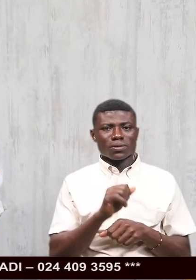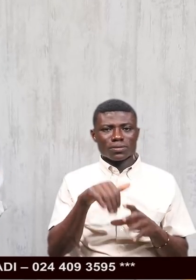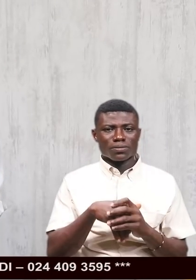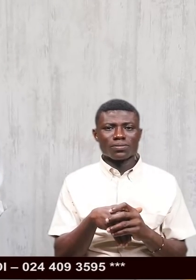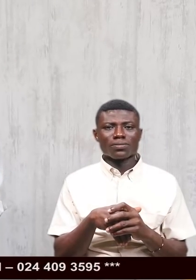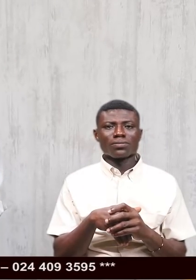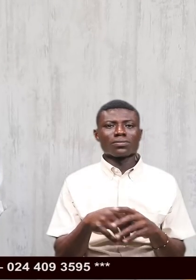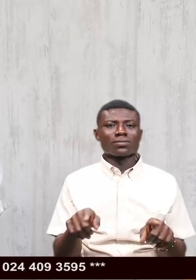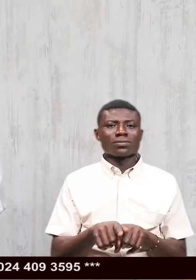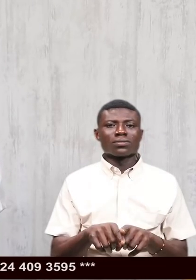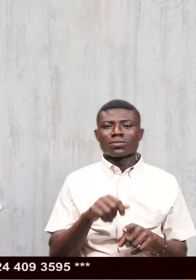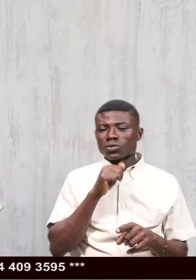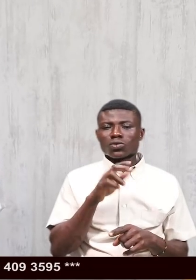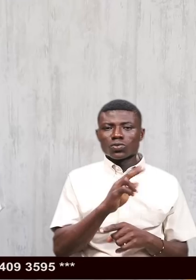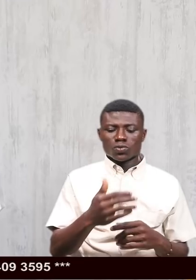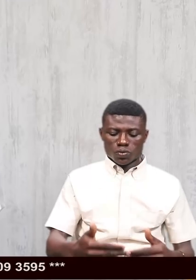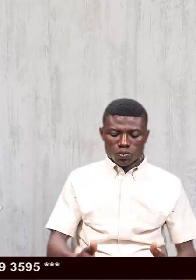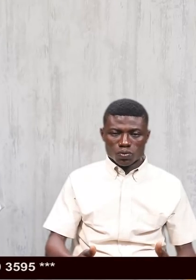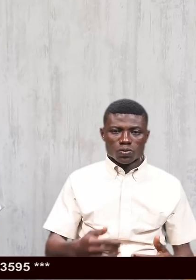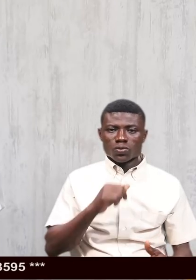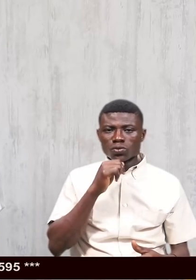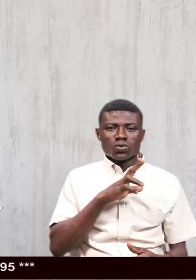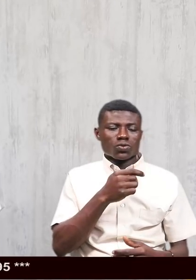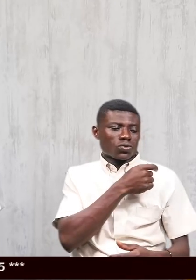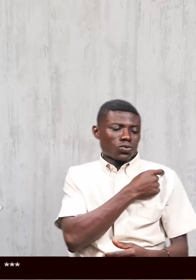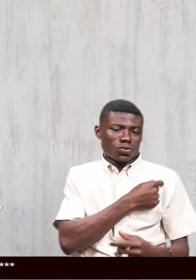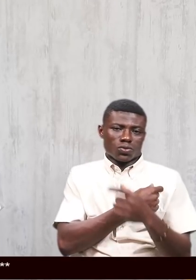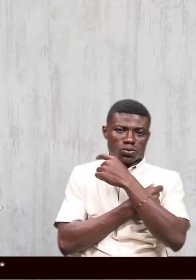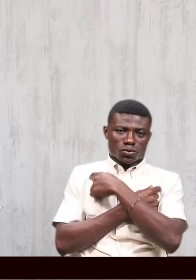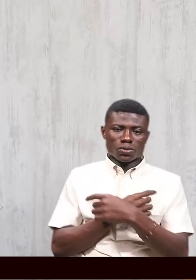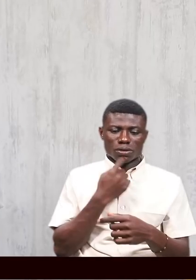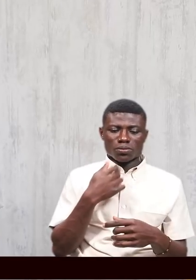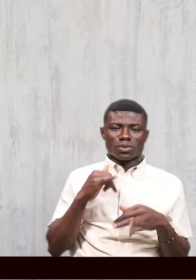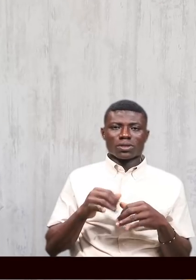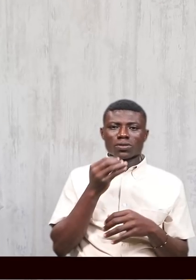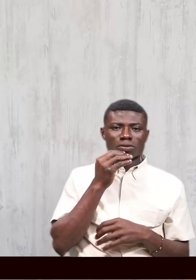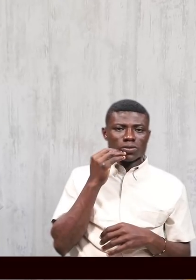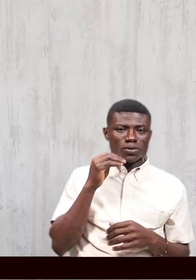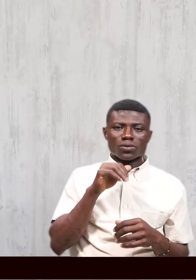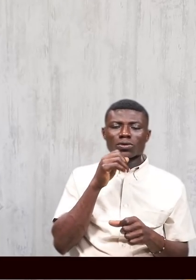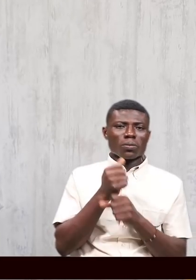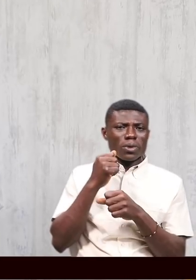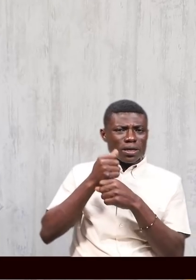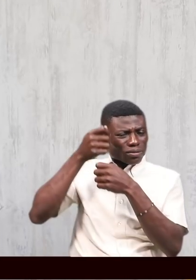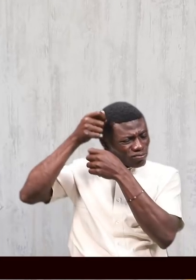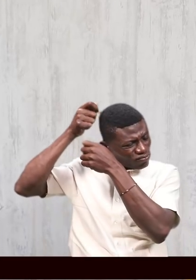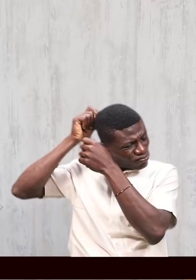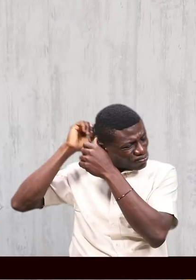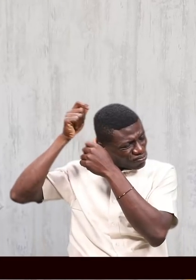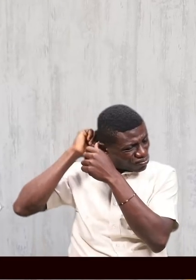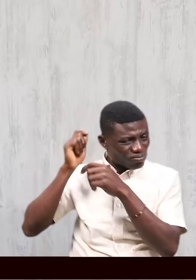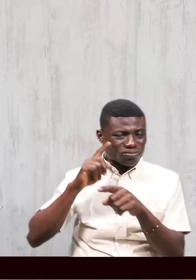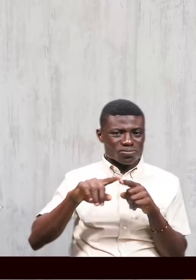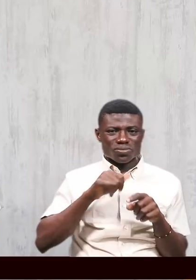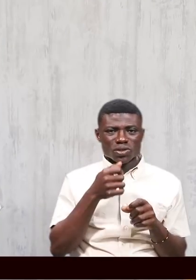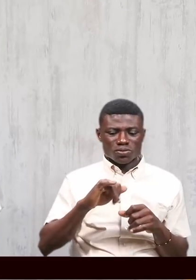insubordination as in don't wear sleeve and share sleeveless or semitifi mache and twisty uti or semi twisty